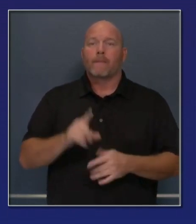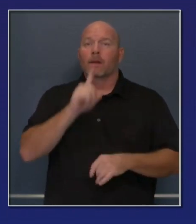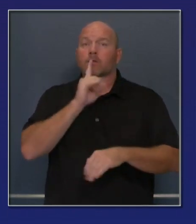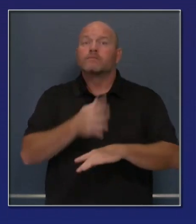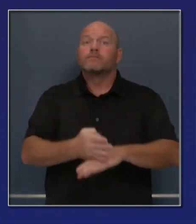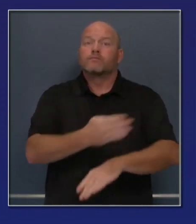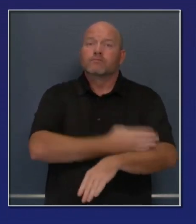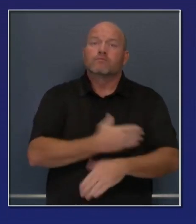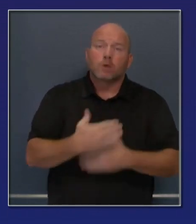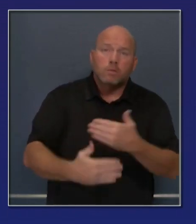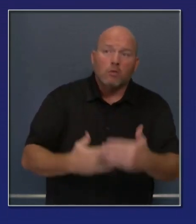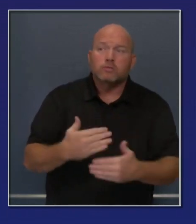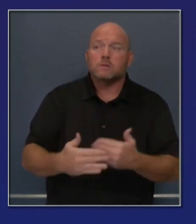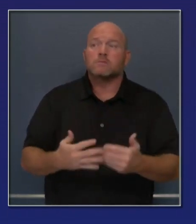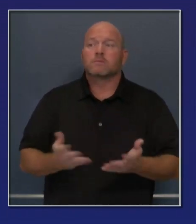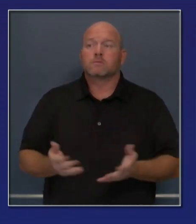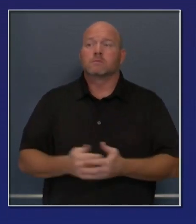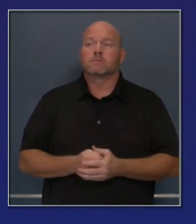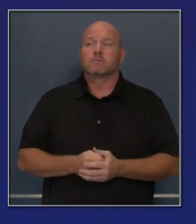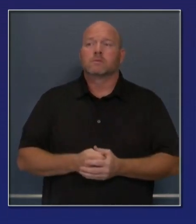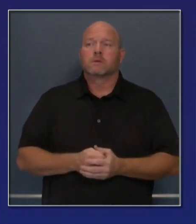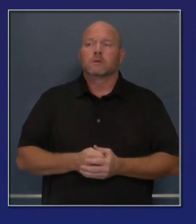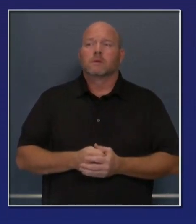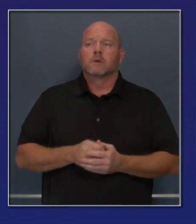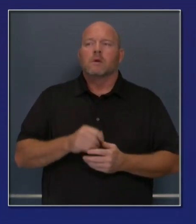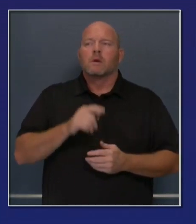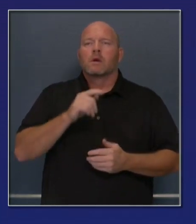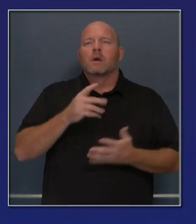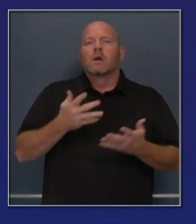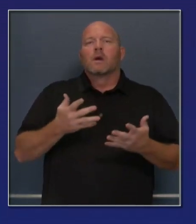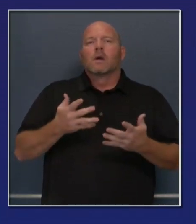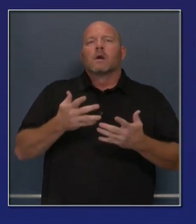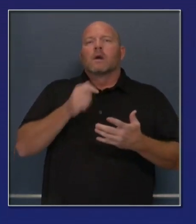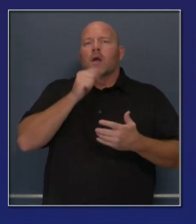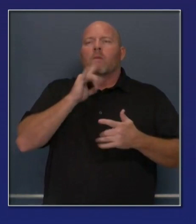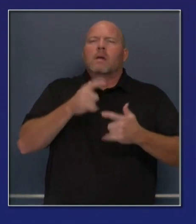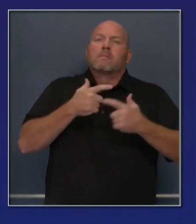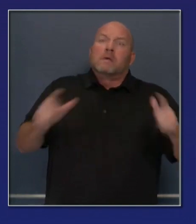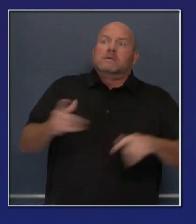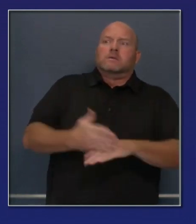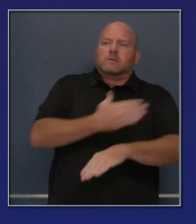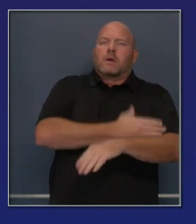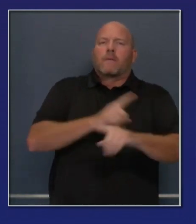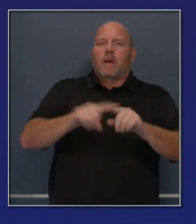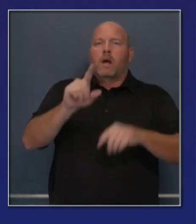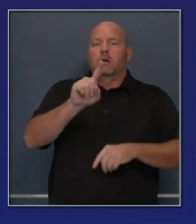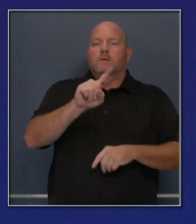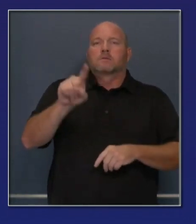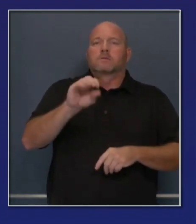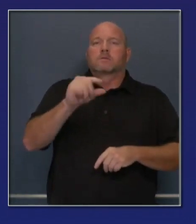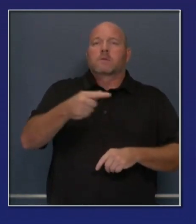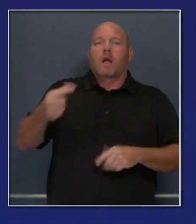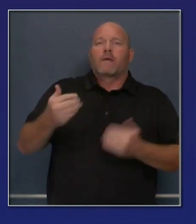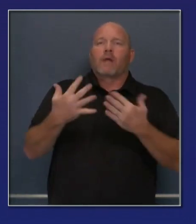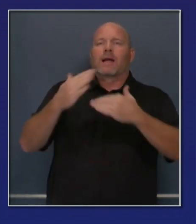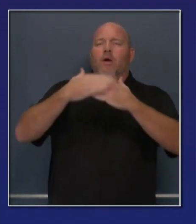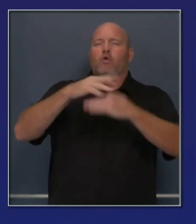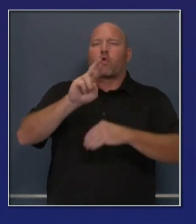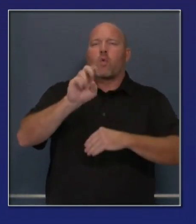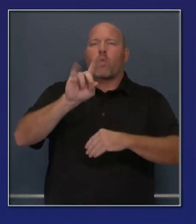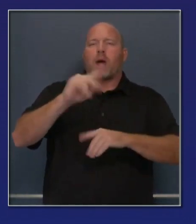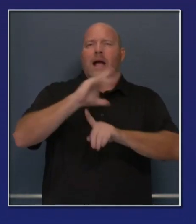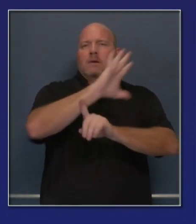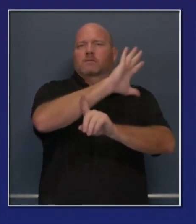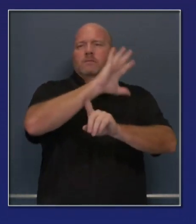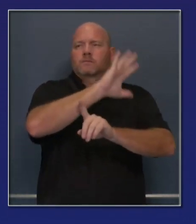not just real progress, substantial progress on the Zog fire, now 99% contained. I'm told